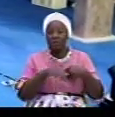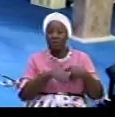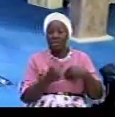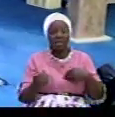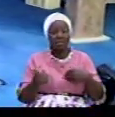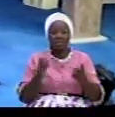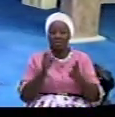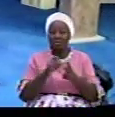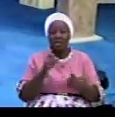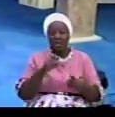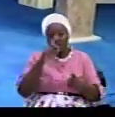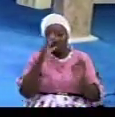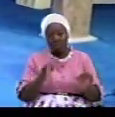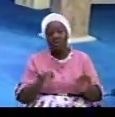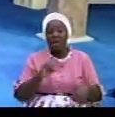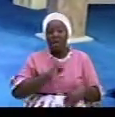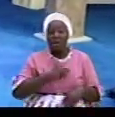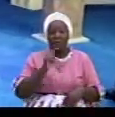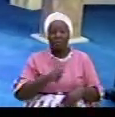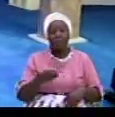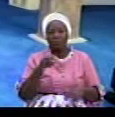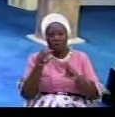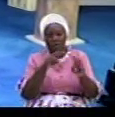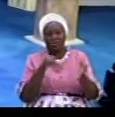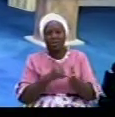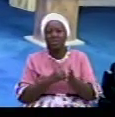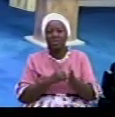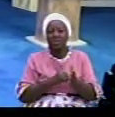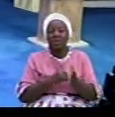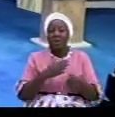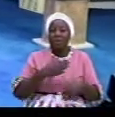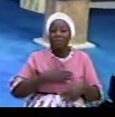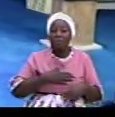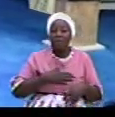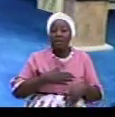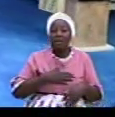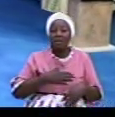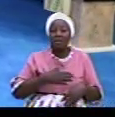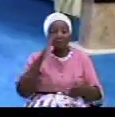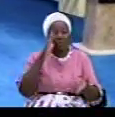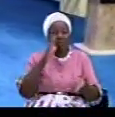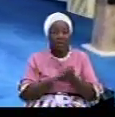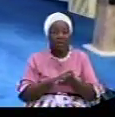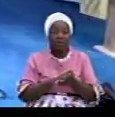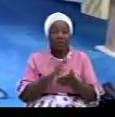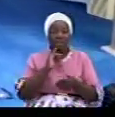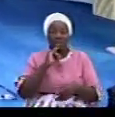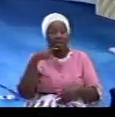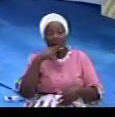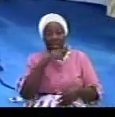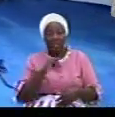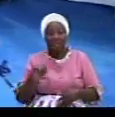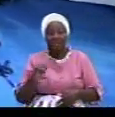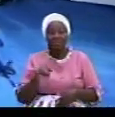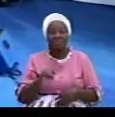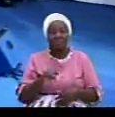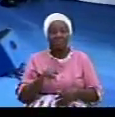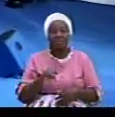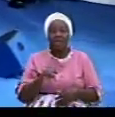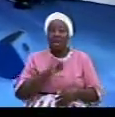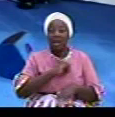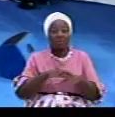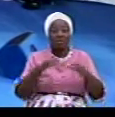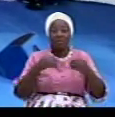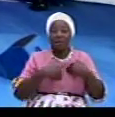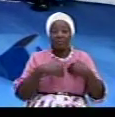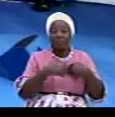I must watch it. My wife is telling a lie. I have no choice. I have